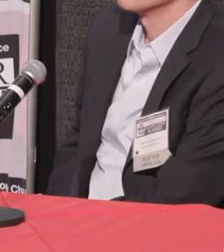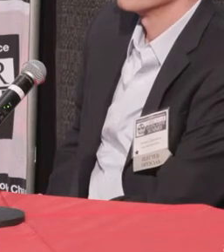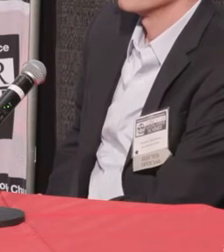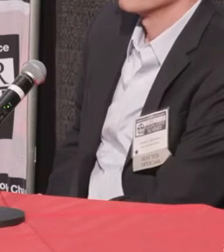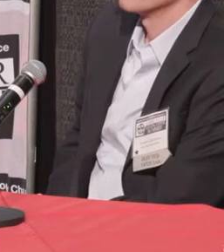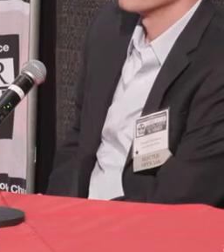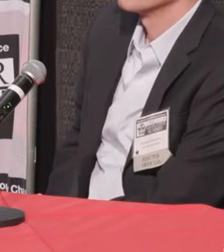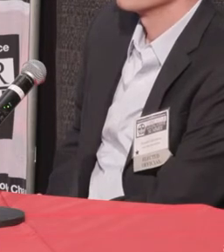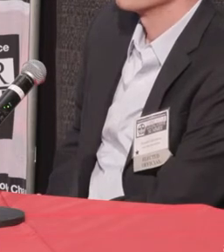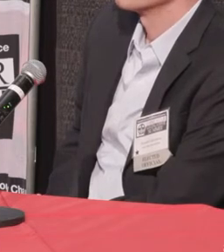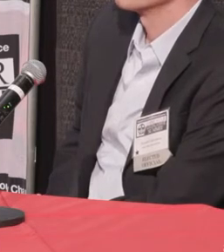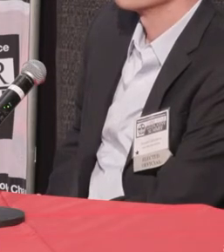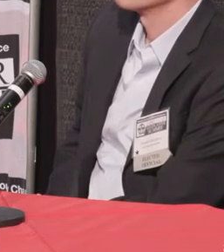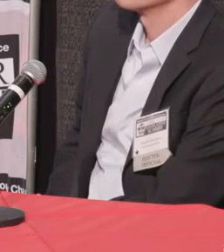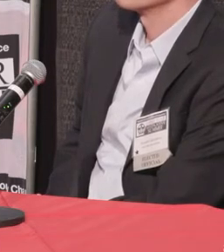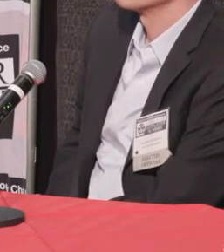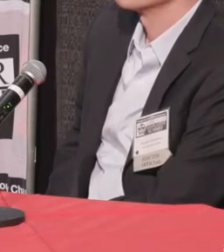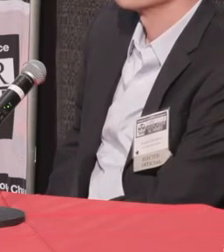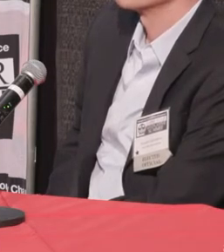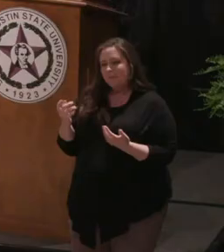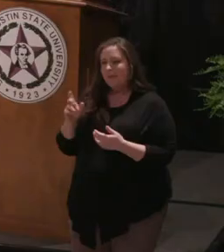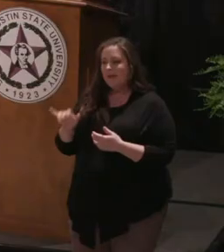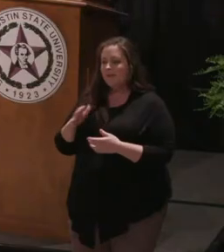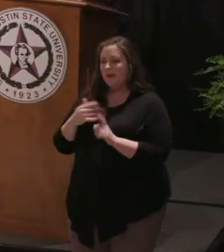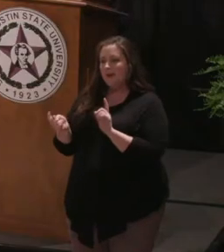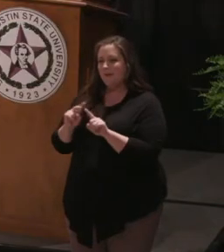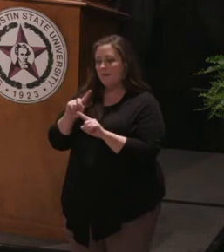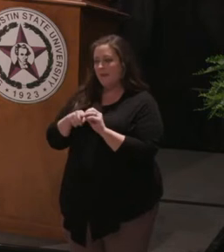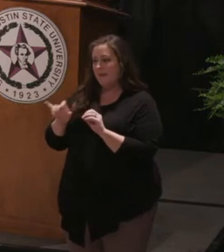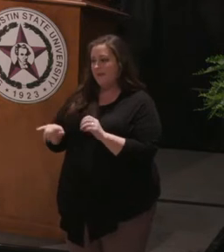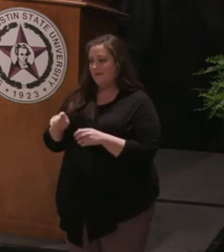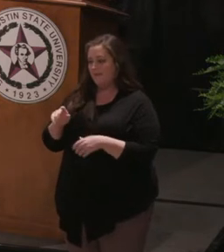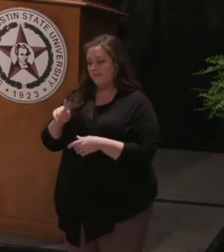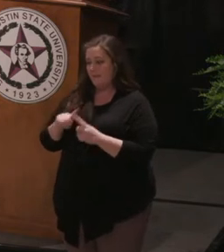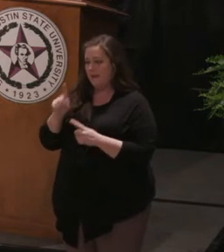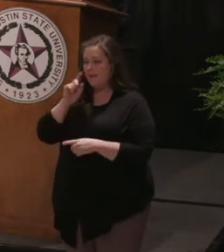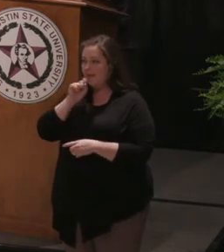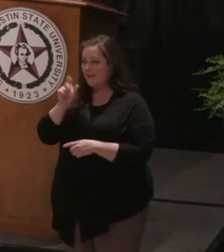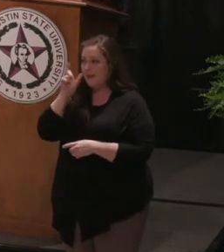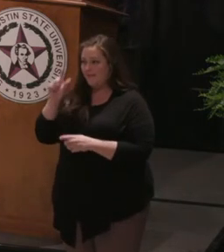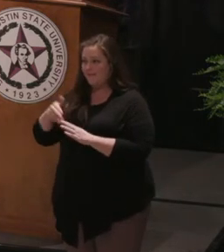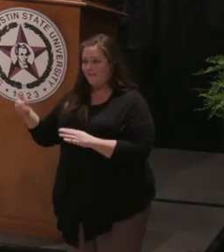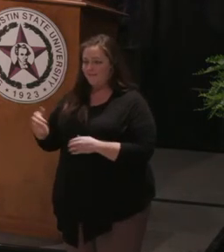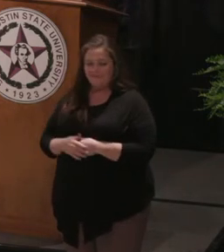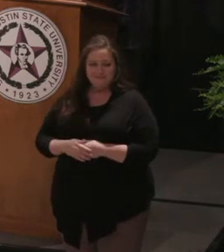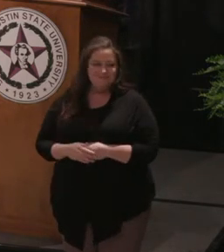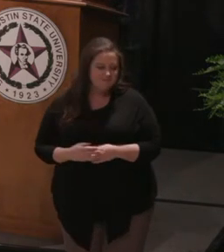it's fairly stark in their attitude. So that's kind of my view on that, and I'd love to hear what John has to say.